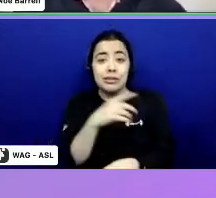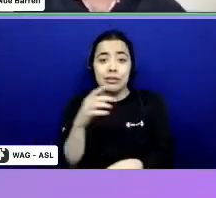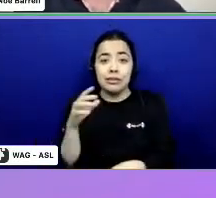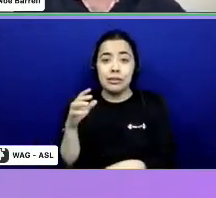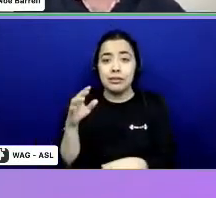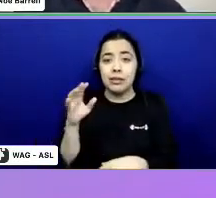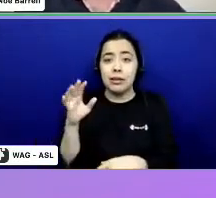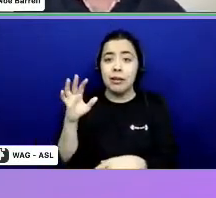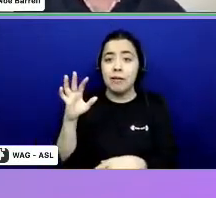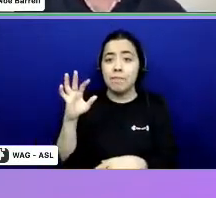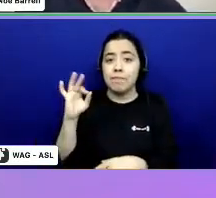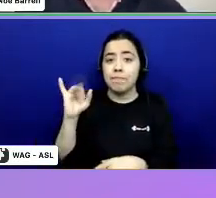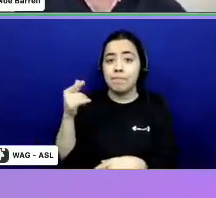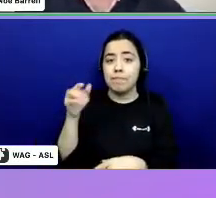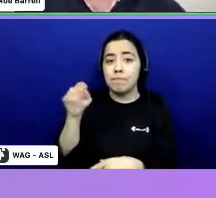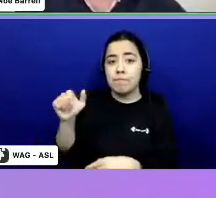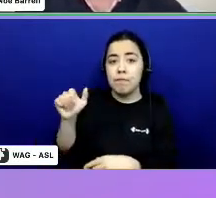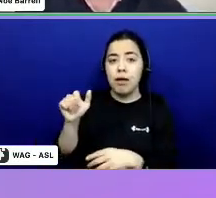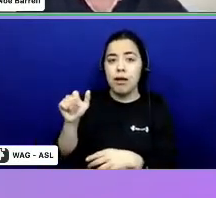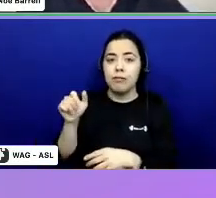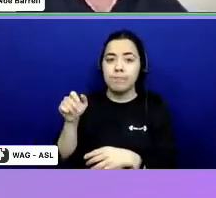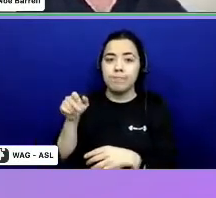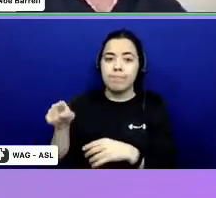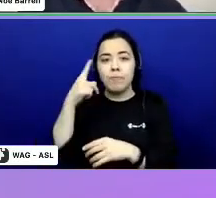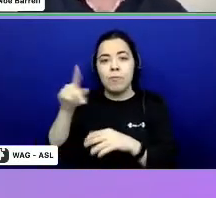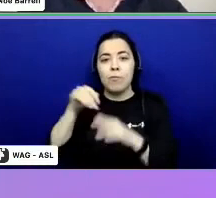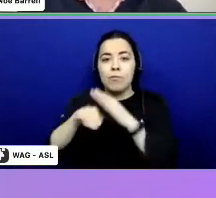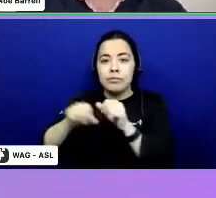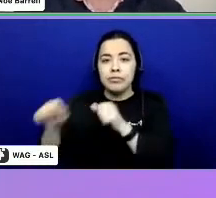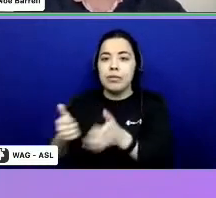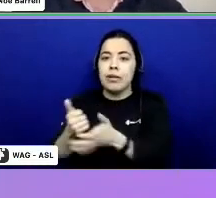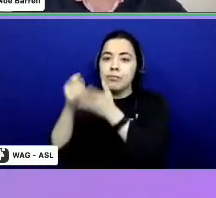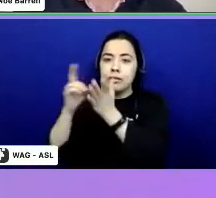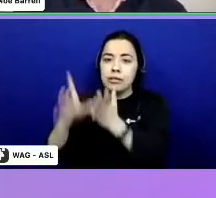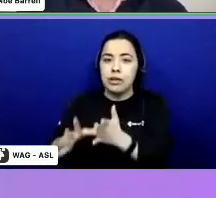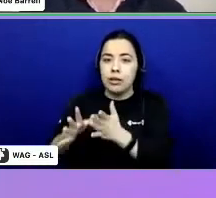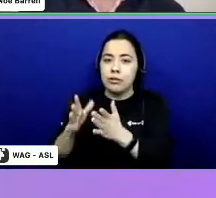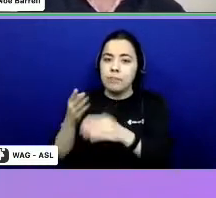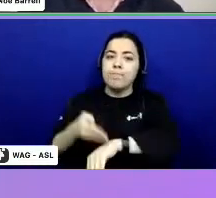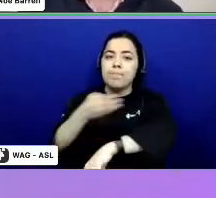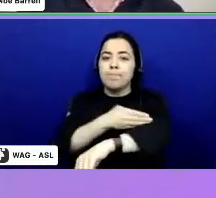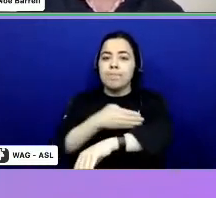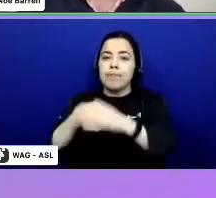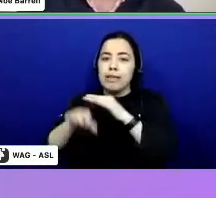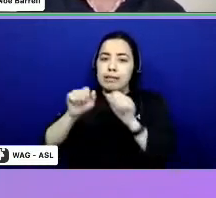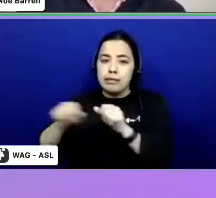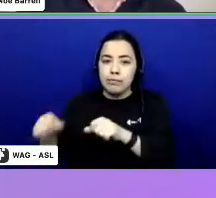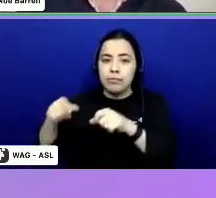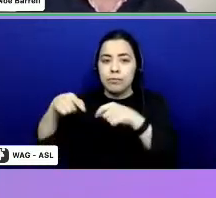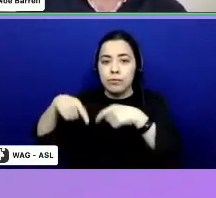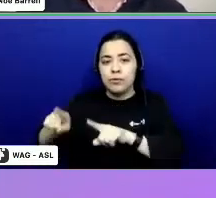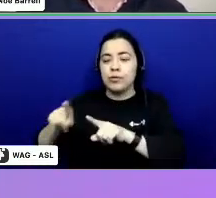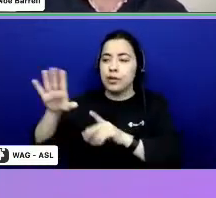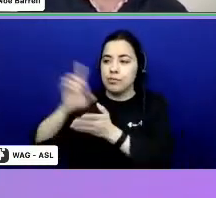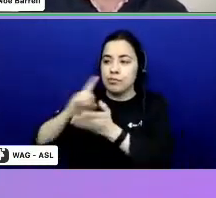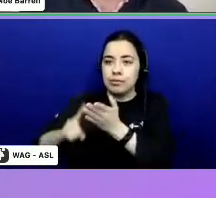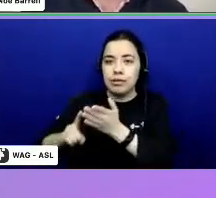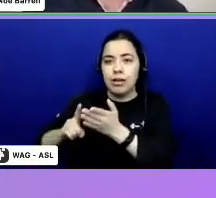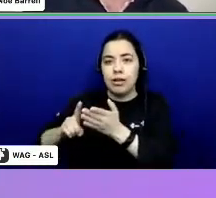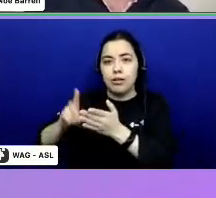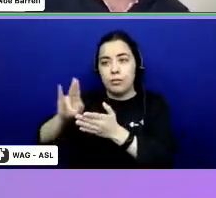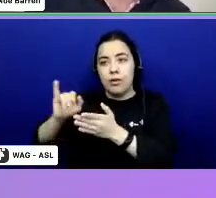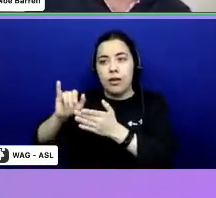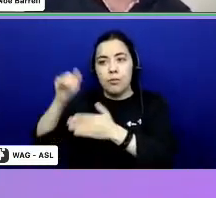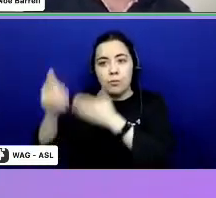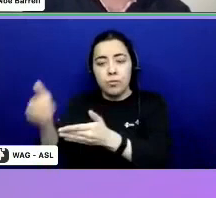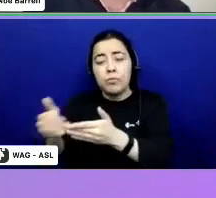accessibility that helps designers create accessible user interfaces during the design process. we find that about 2/3 of